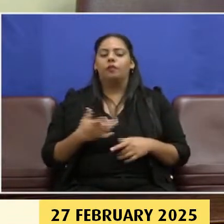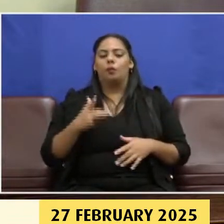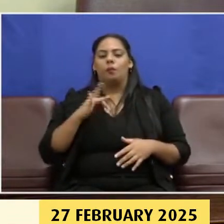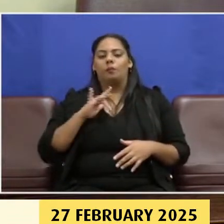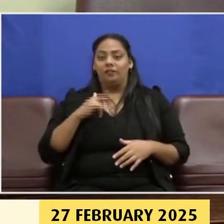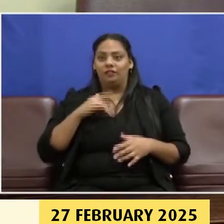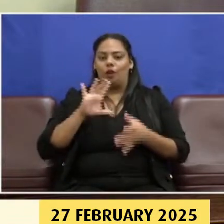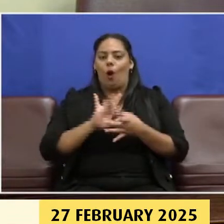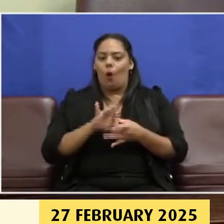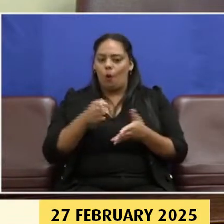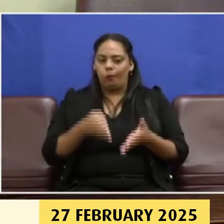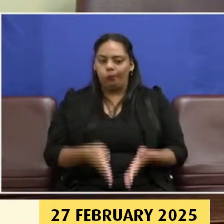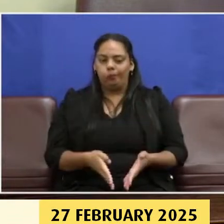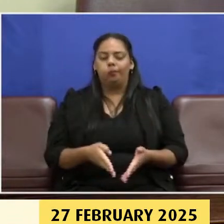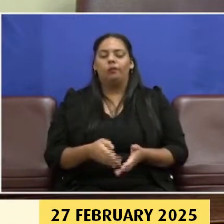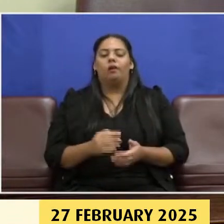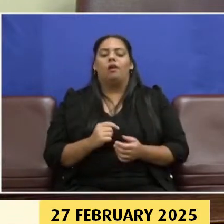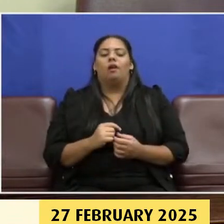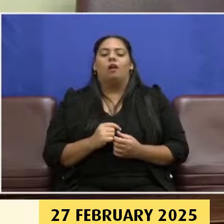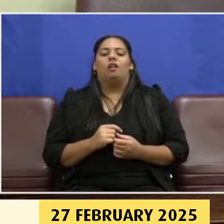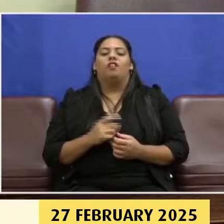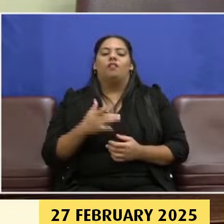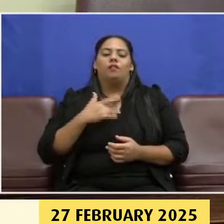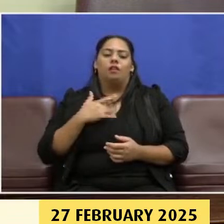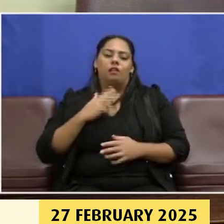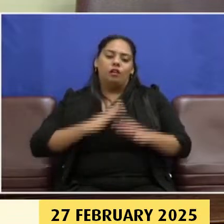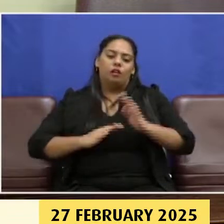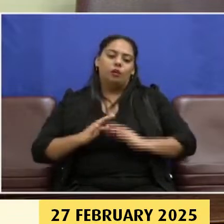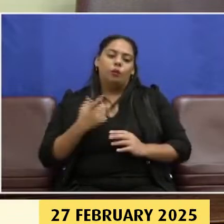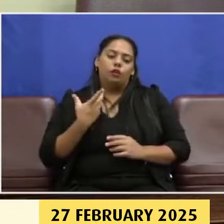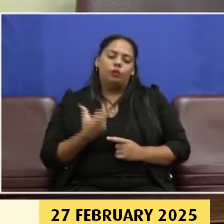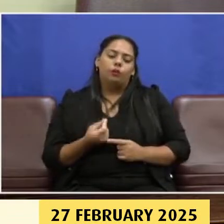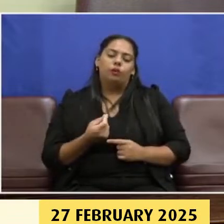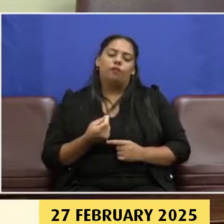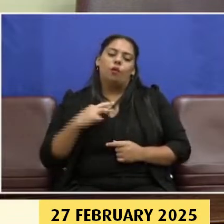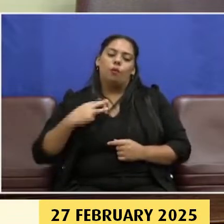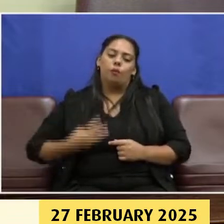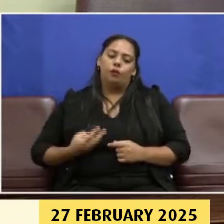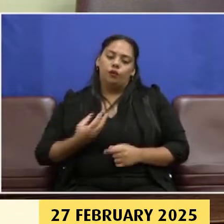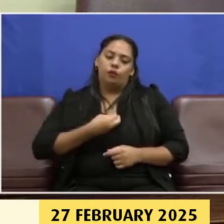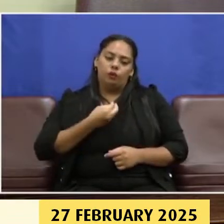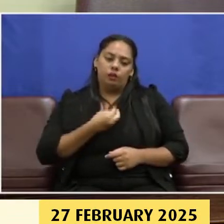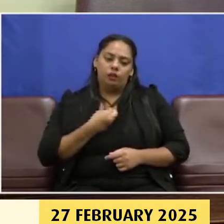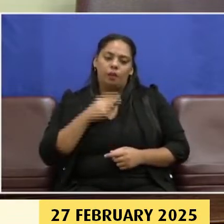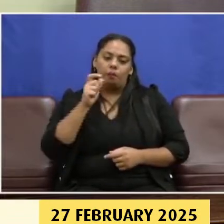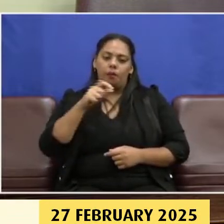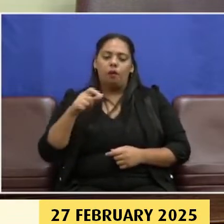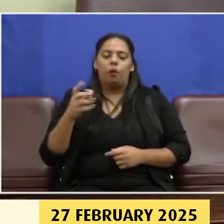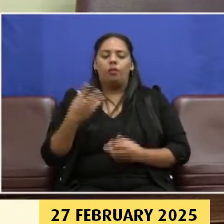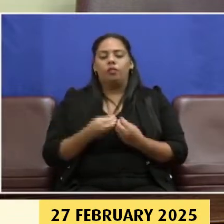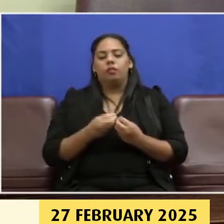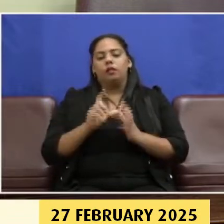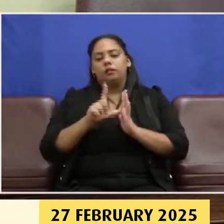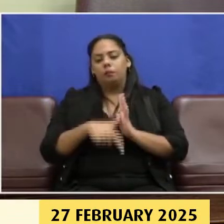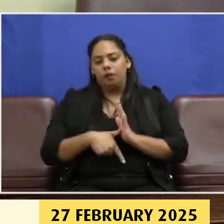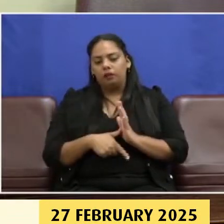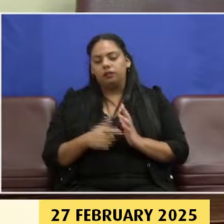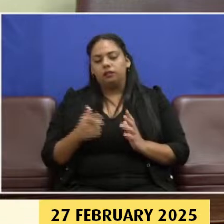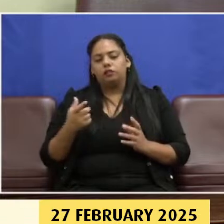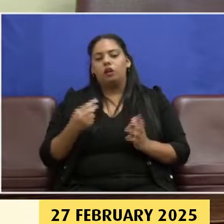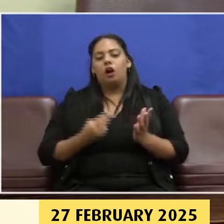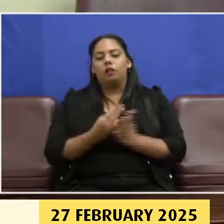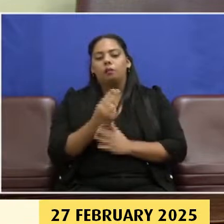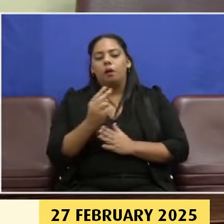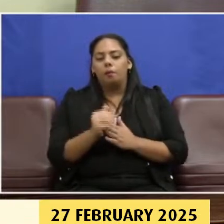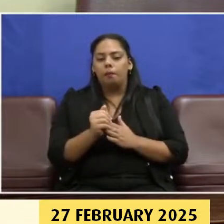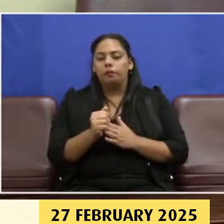comfortable. We are the Portfolio Committee on Women, Youth and Persons with Disabilities. I'm here with honourable members from the